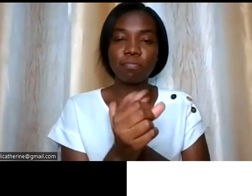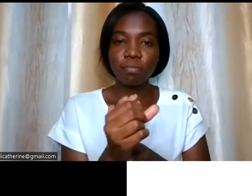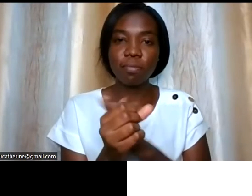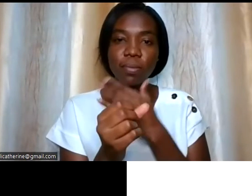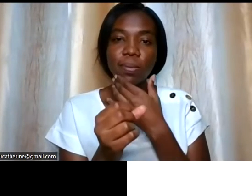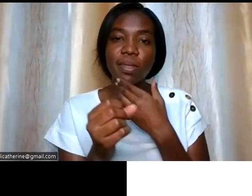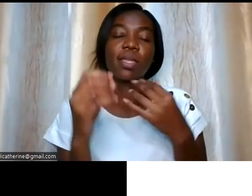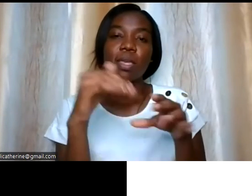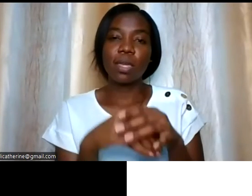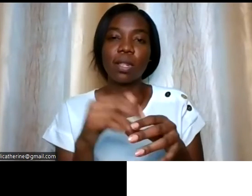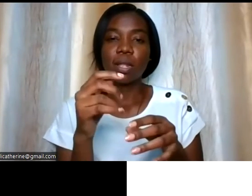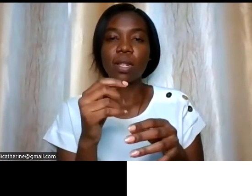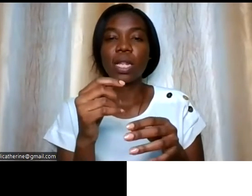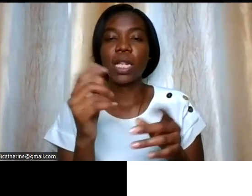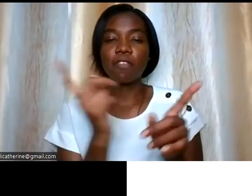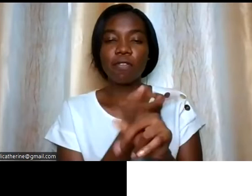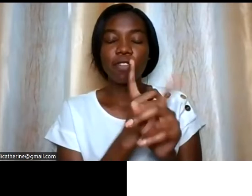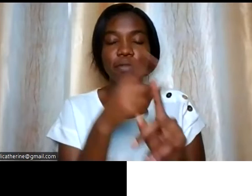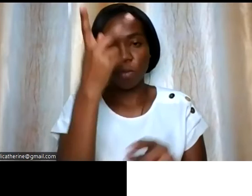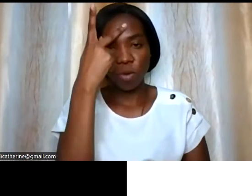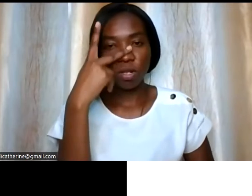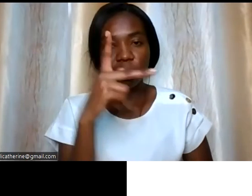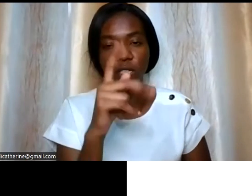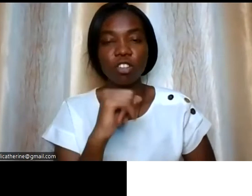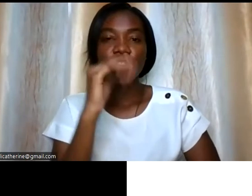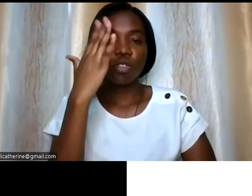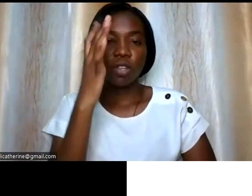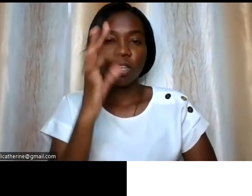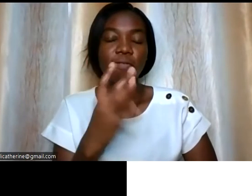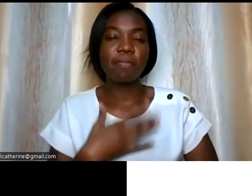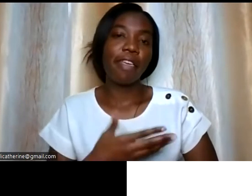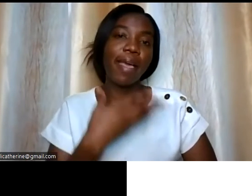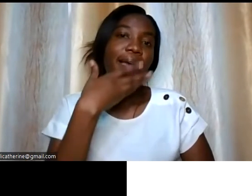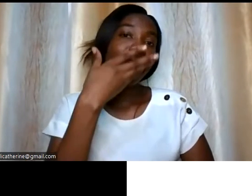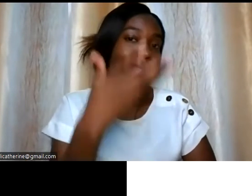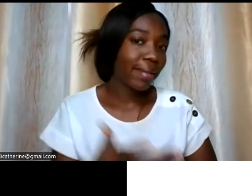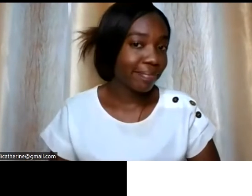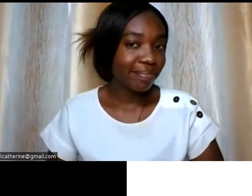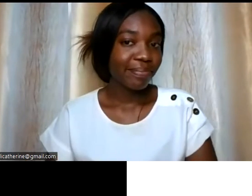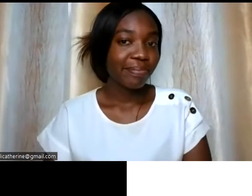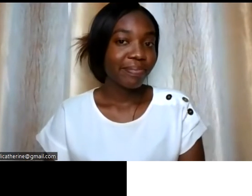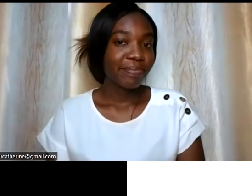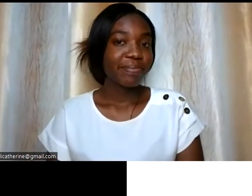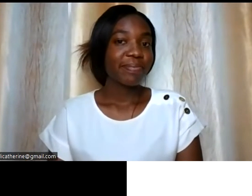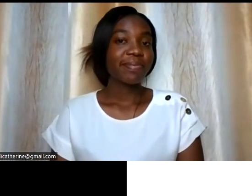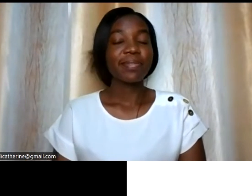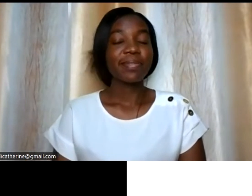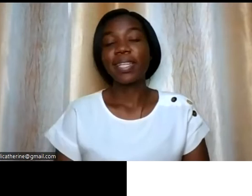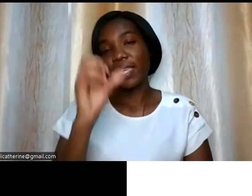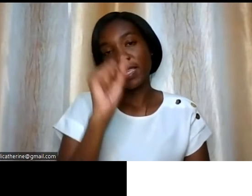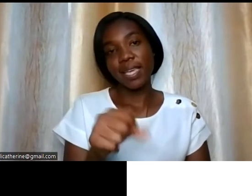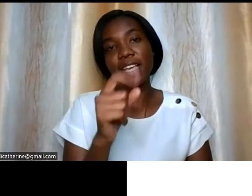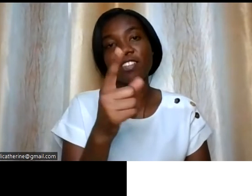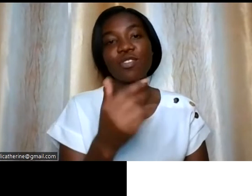respective policies. I don't know whether I answered you, Kevin. Yeah. Yes, you